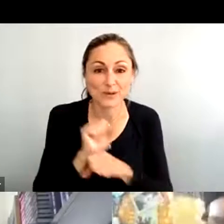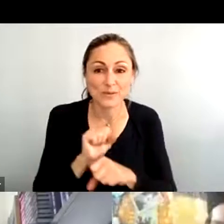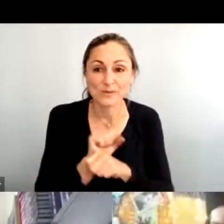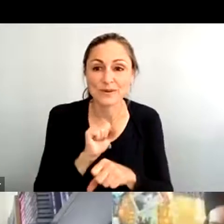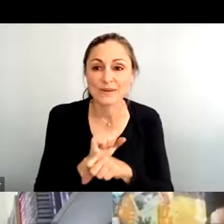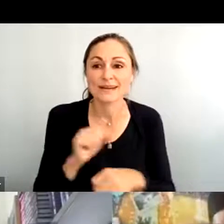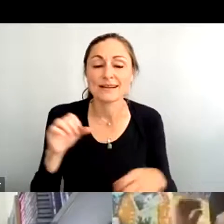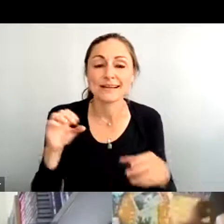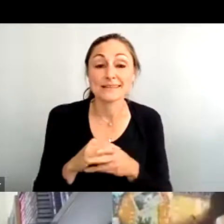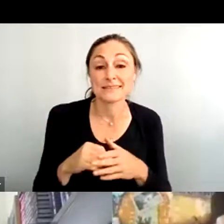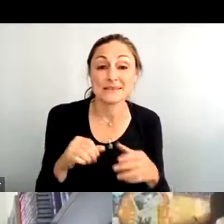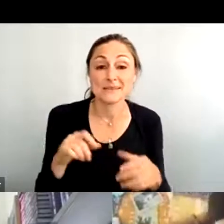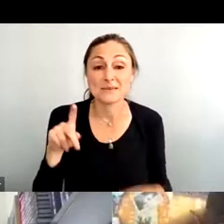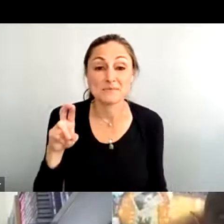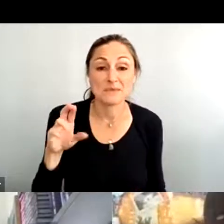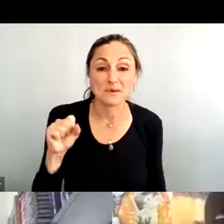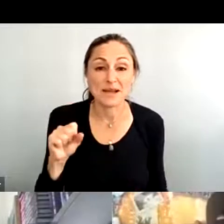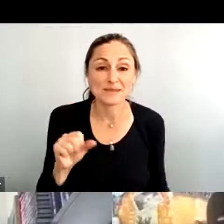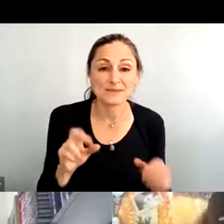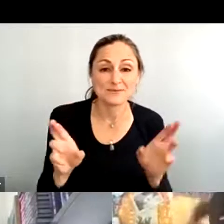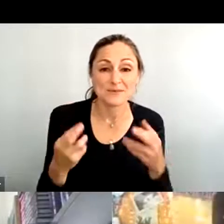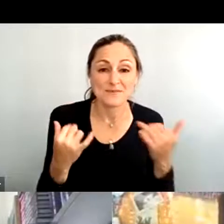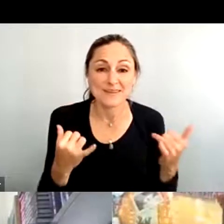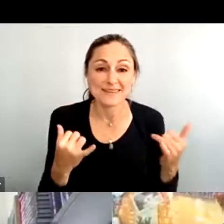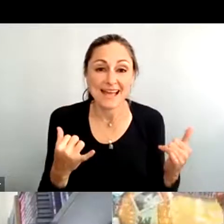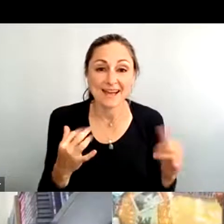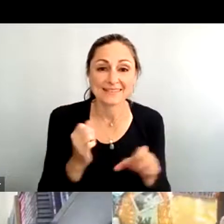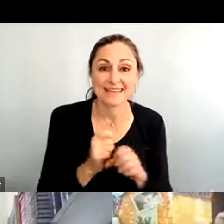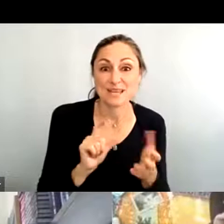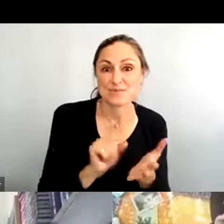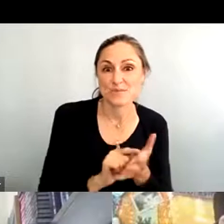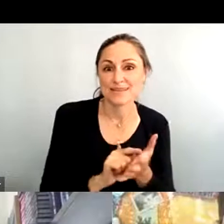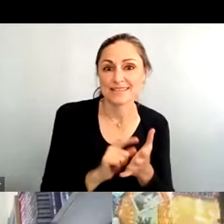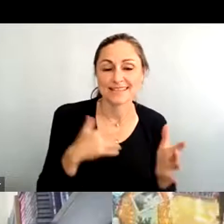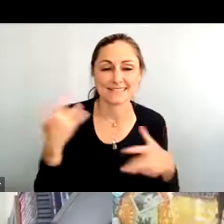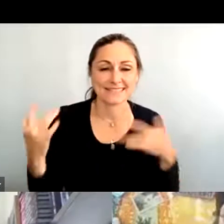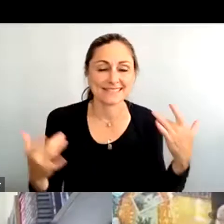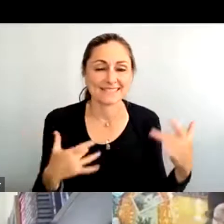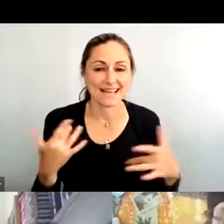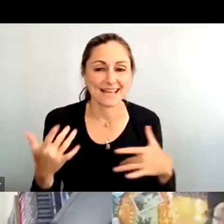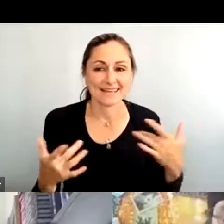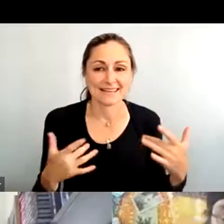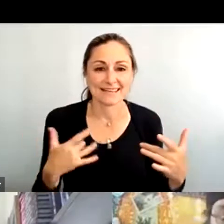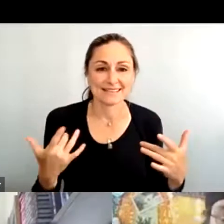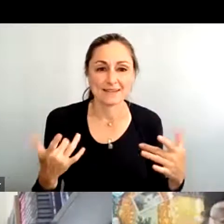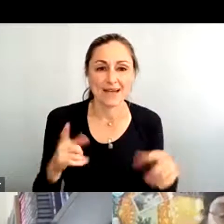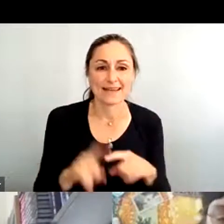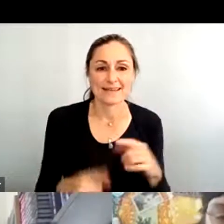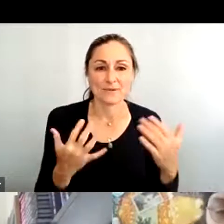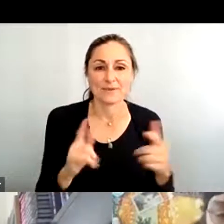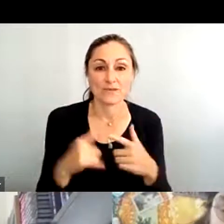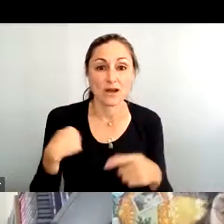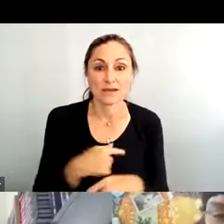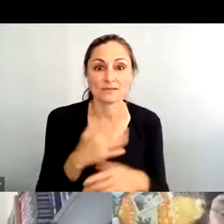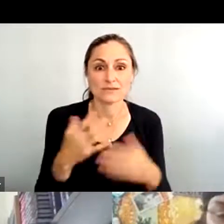press room at the moment, getting printed, and it's just so exciting. I can't wait for us to get our hands on it